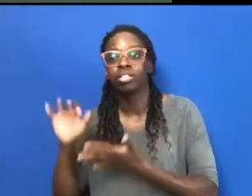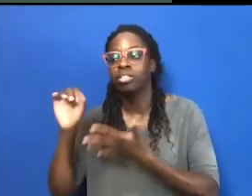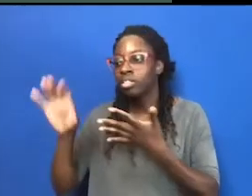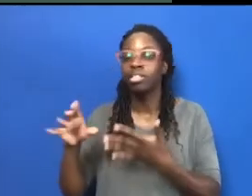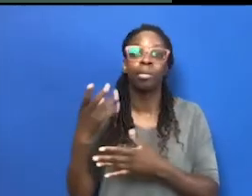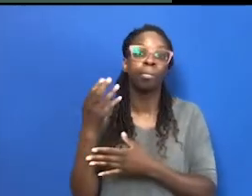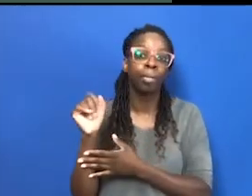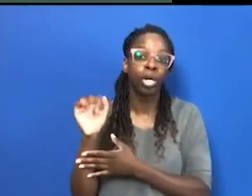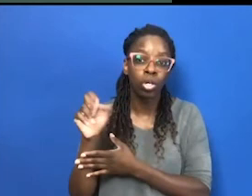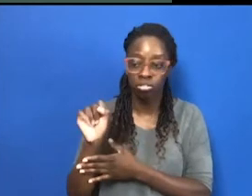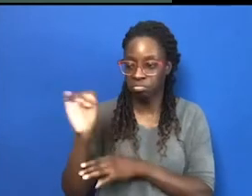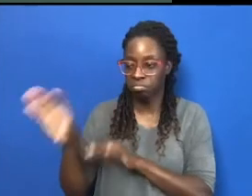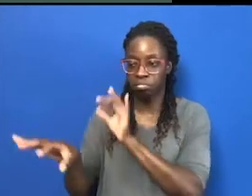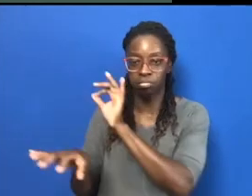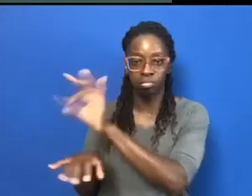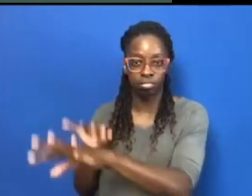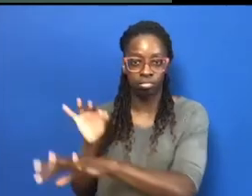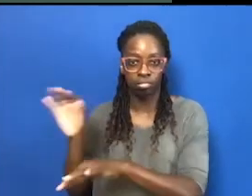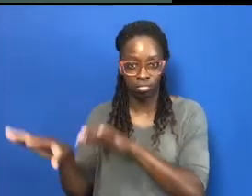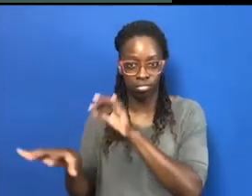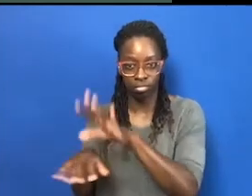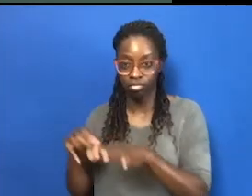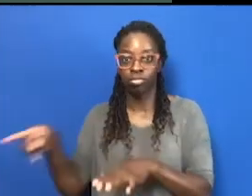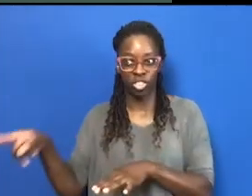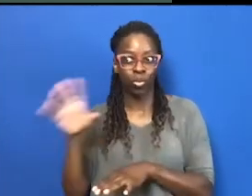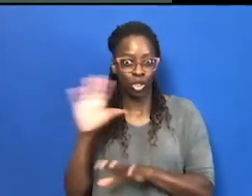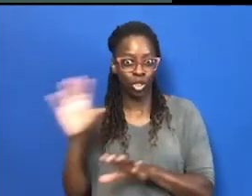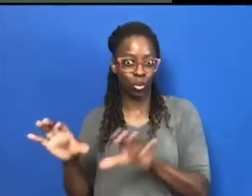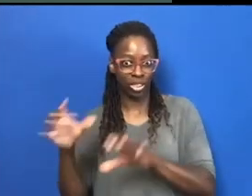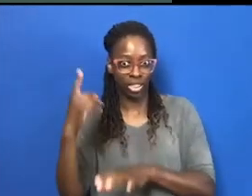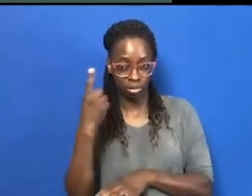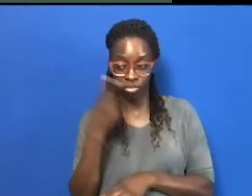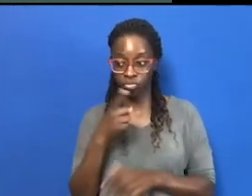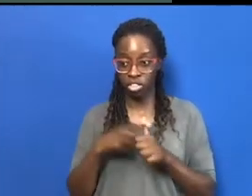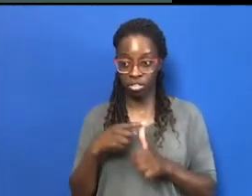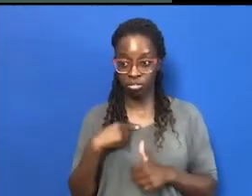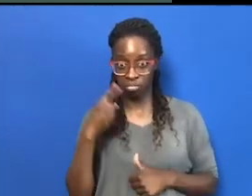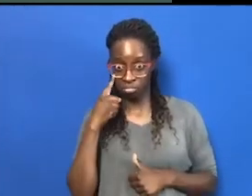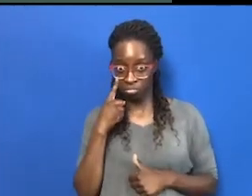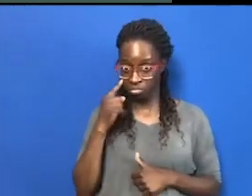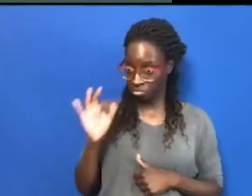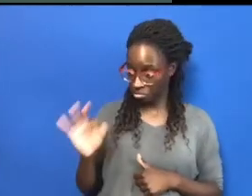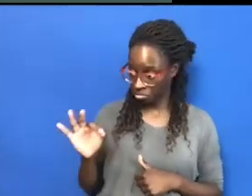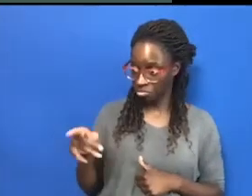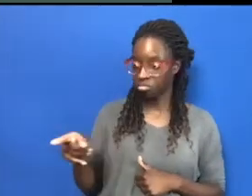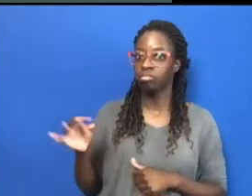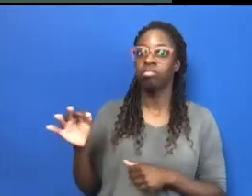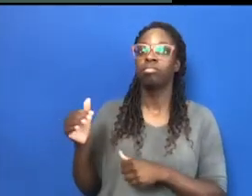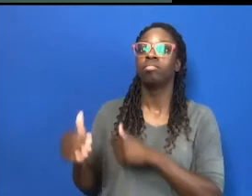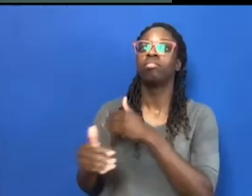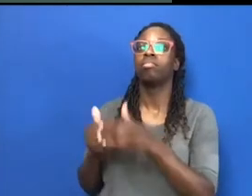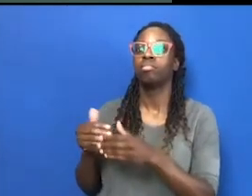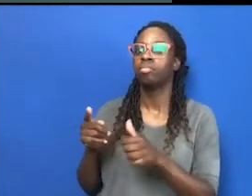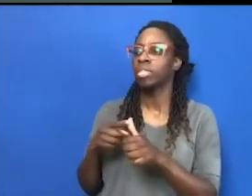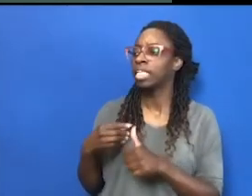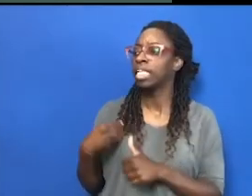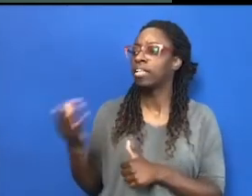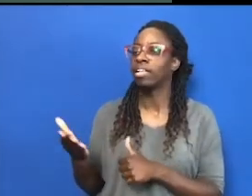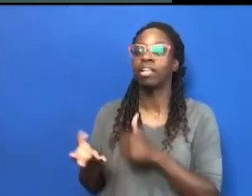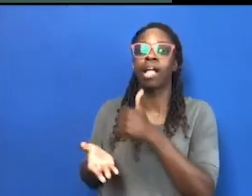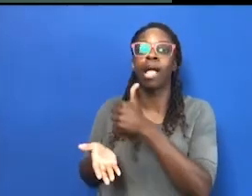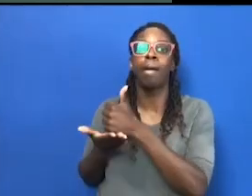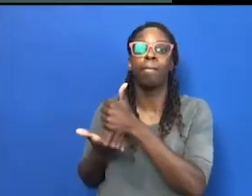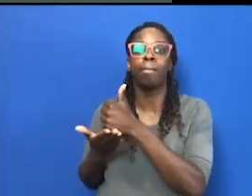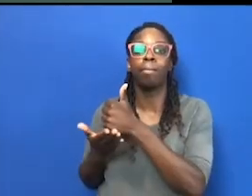child to act in a certain way. You observe what the child does. Then you provide a little bit of assistance, and you observe